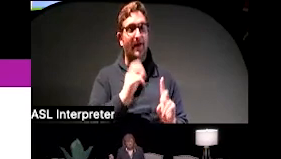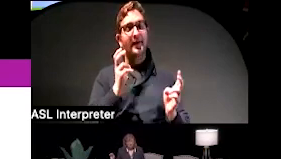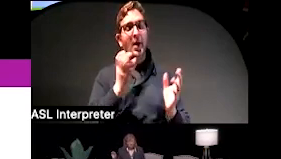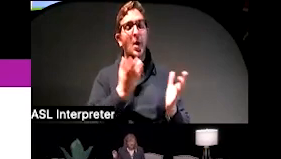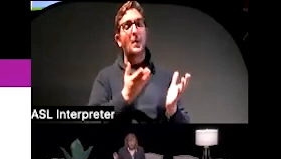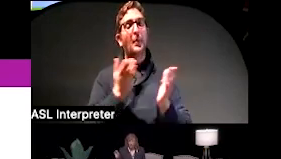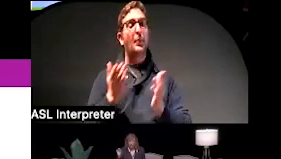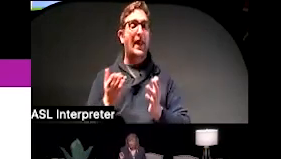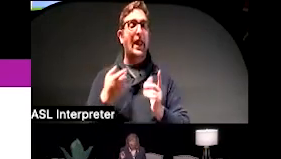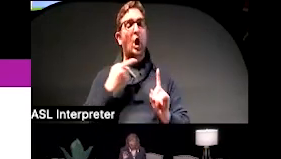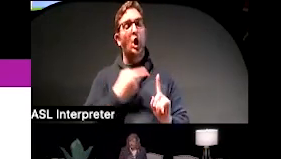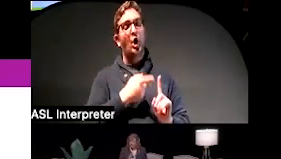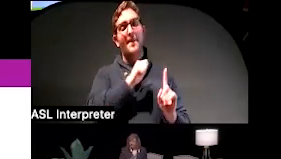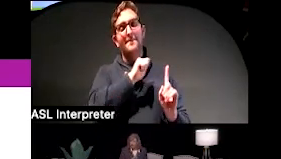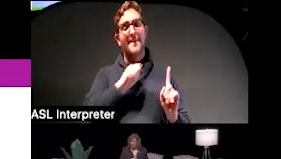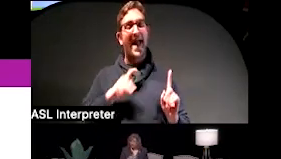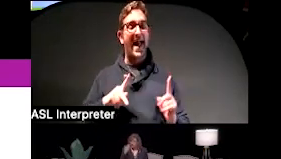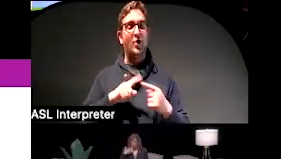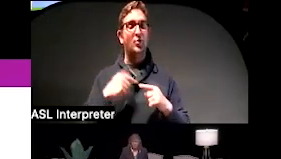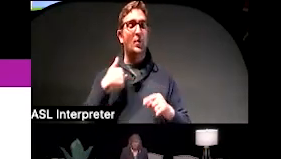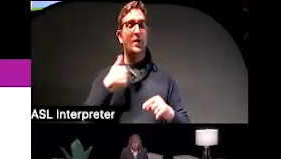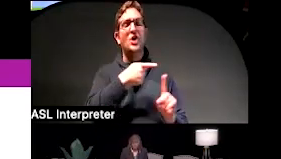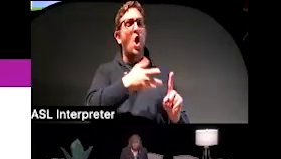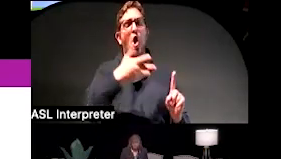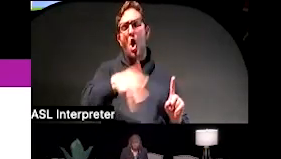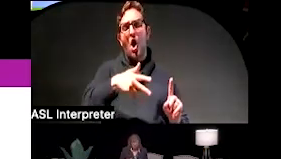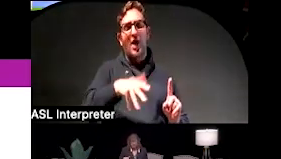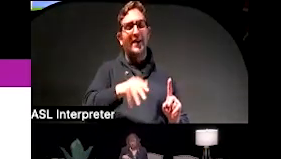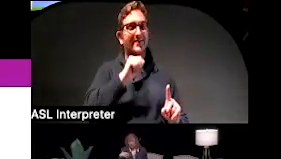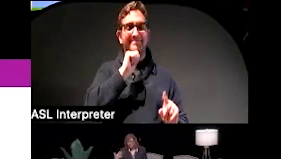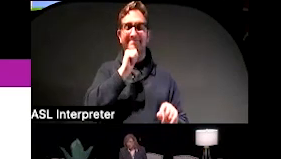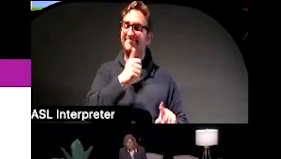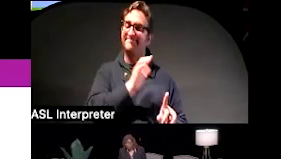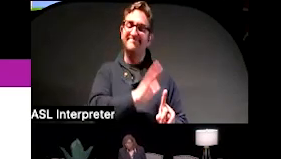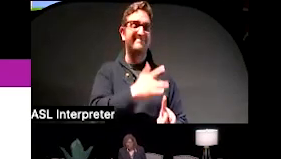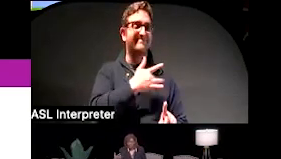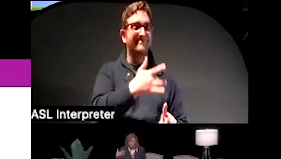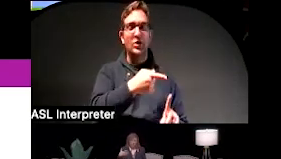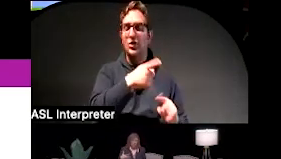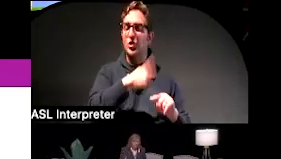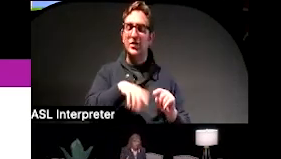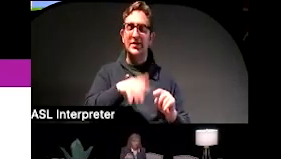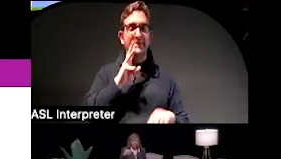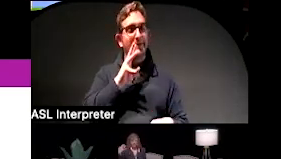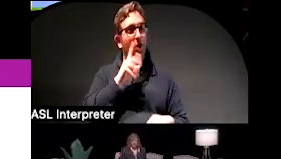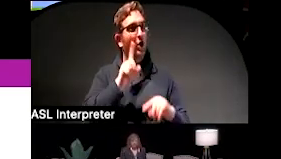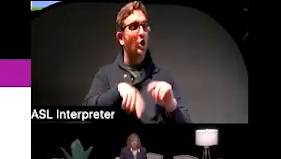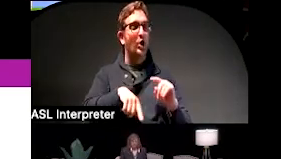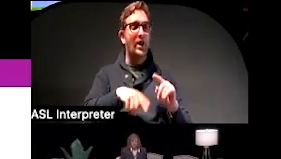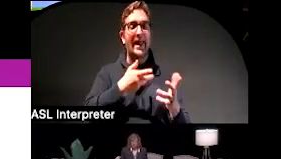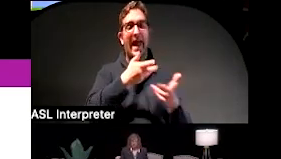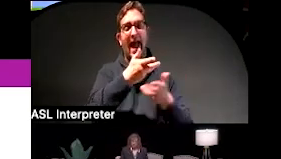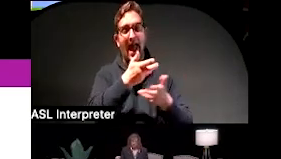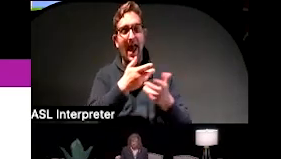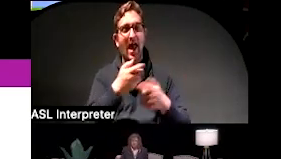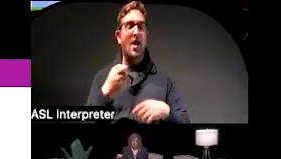us? Because she already was not herself. She couldn't speak, she couldn't interact, we were feeding her, all